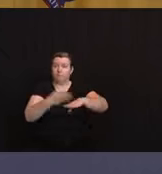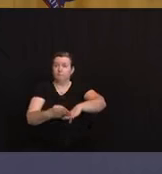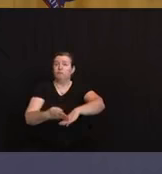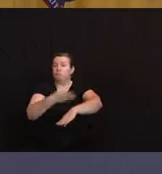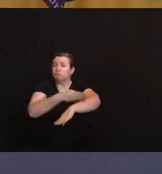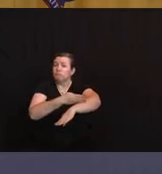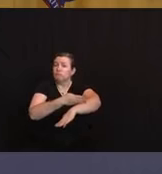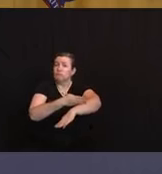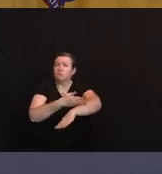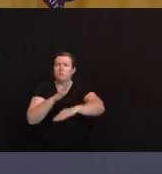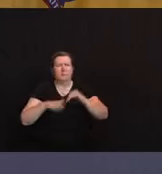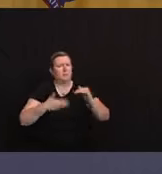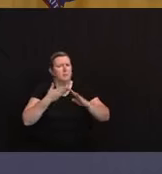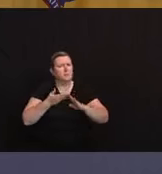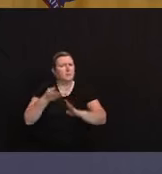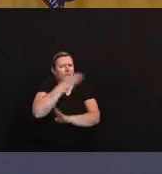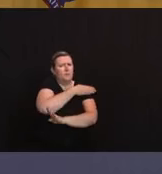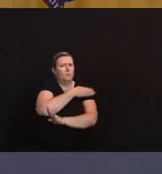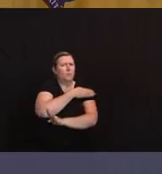we mention it every day. There's kind of